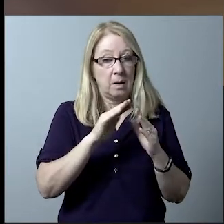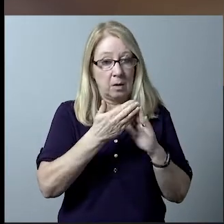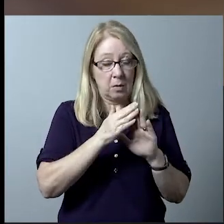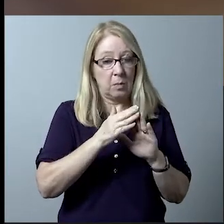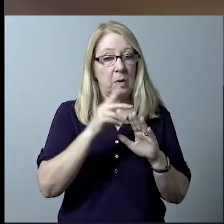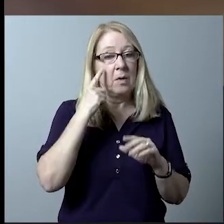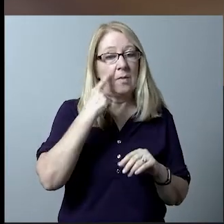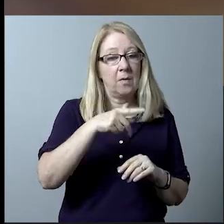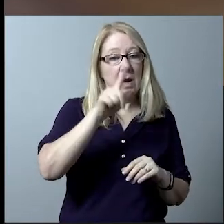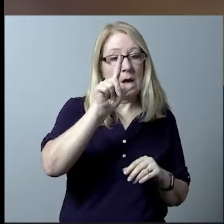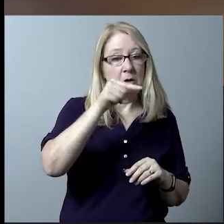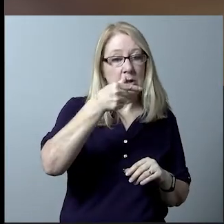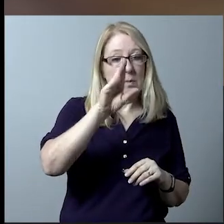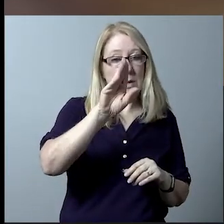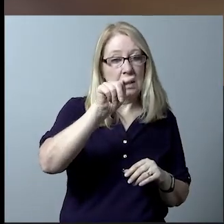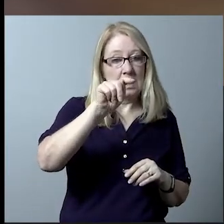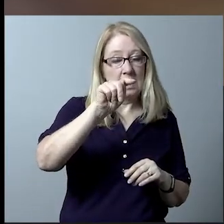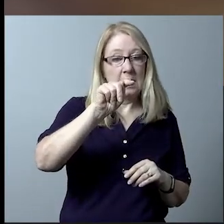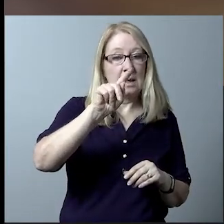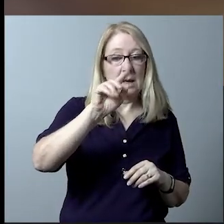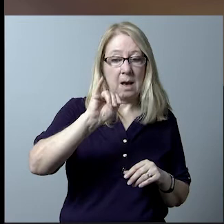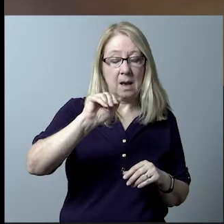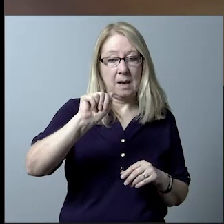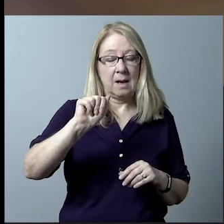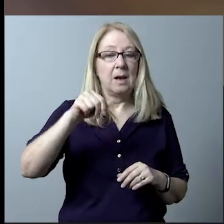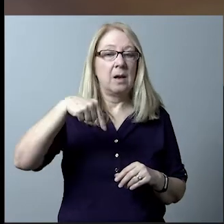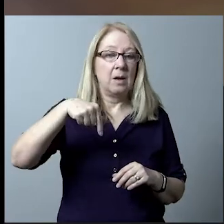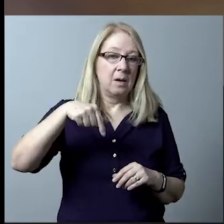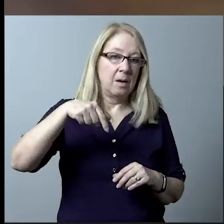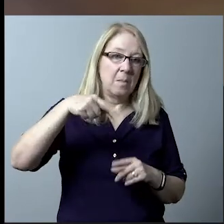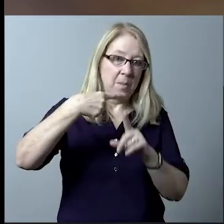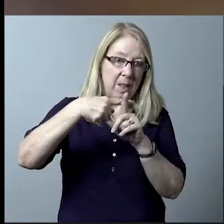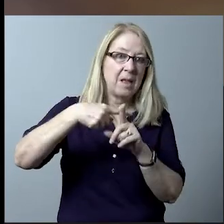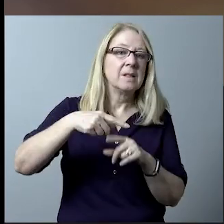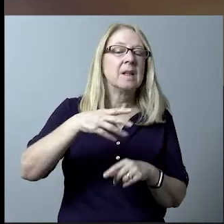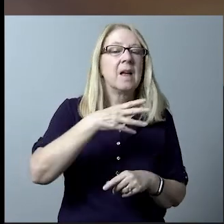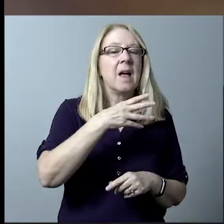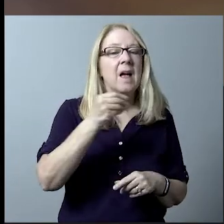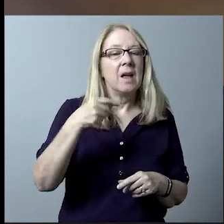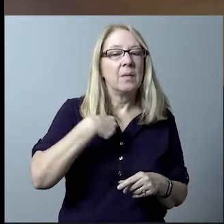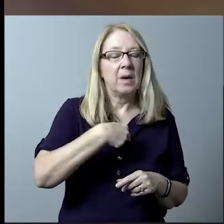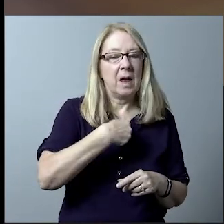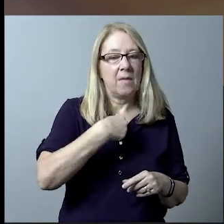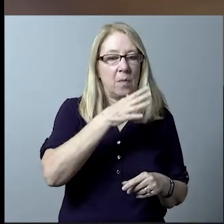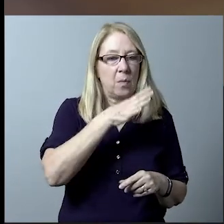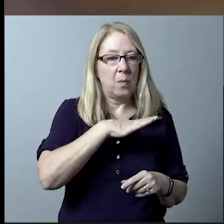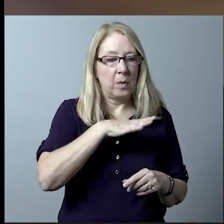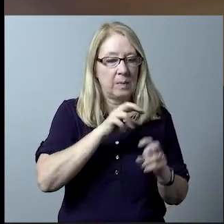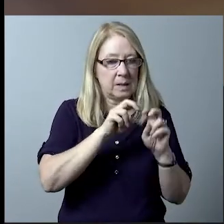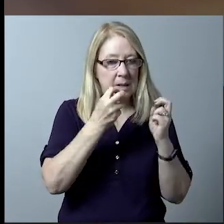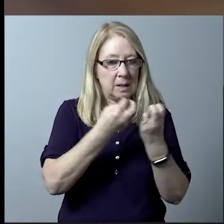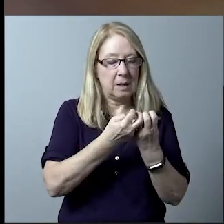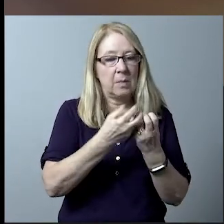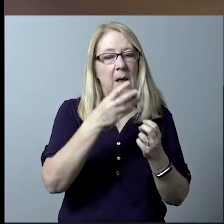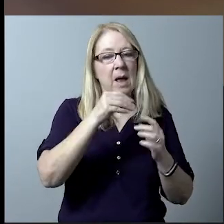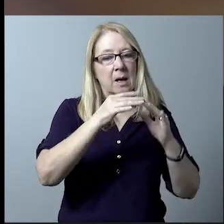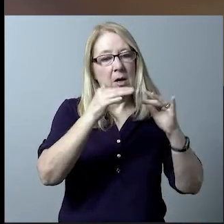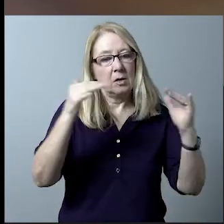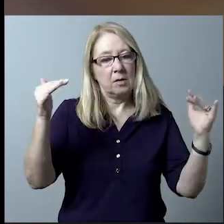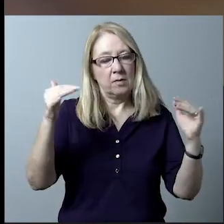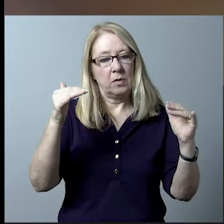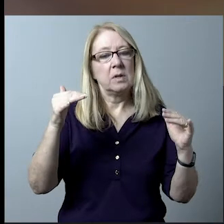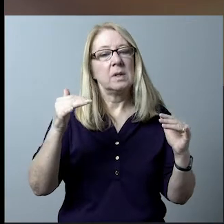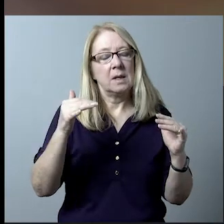our LGBTQIA+ community on campus. This year, we are currently working on a Women's Committee, as well as looking